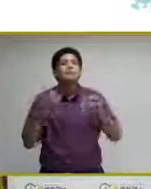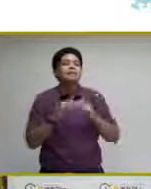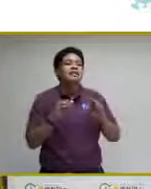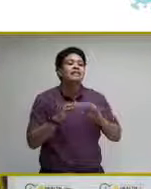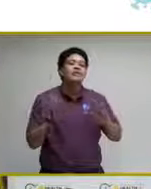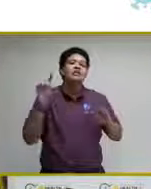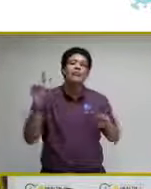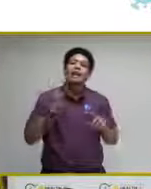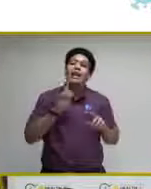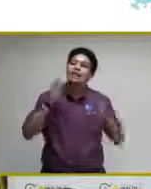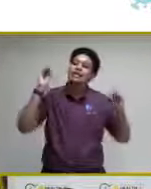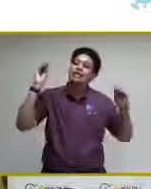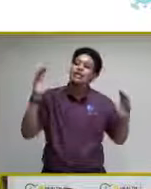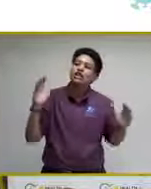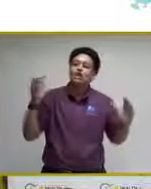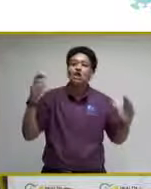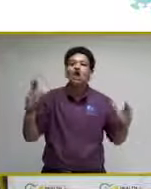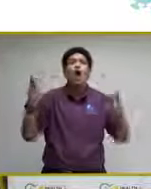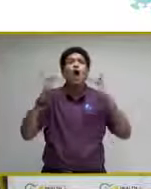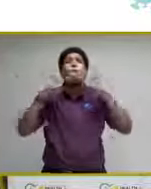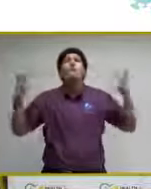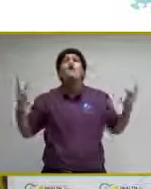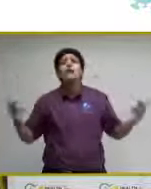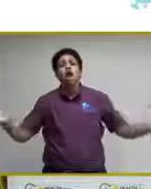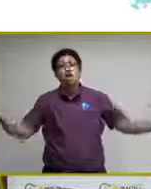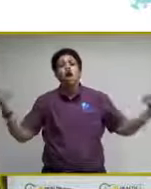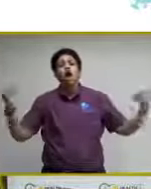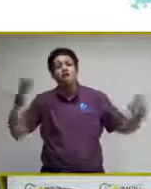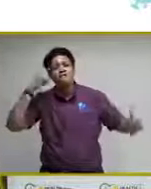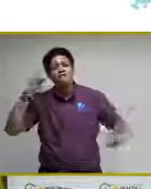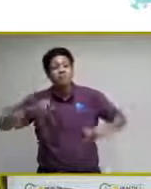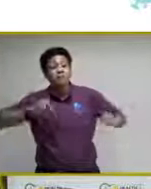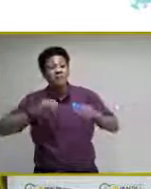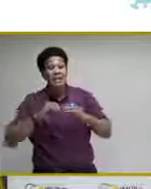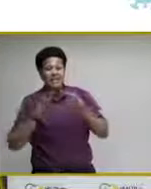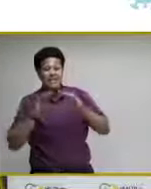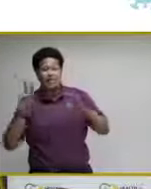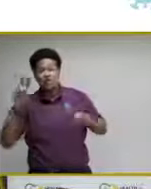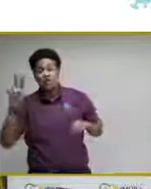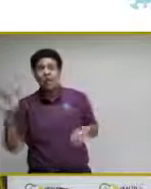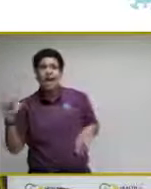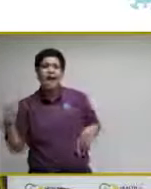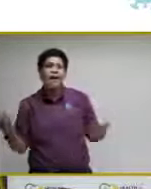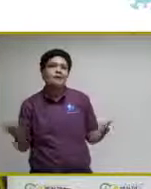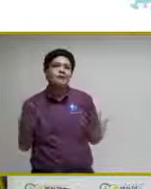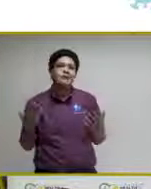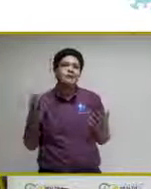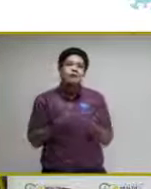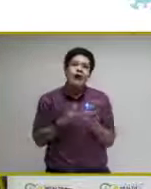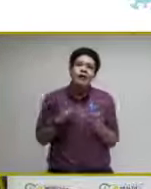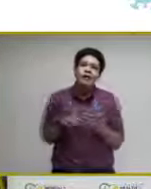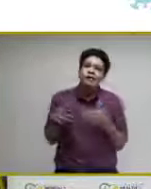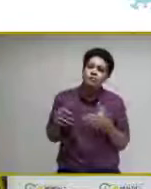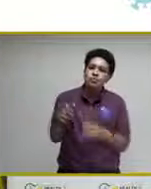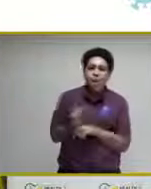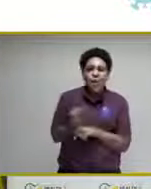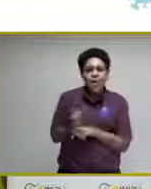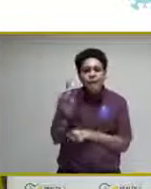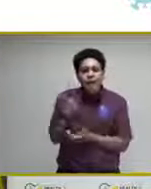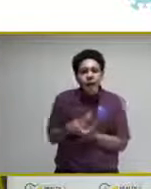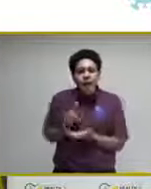the teachers, or we're making a public call for persons in phase two, persons in the banking sector,